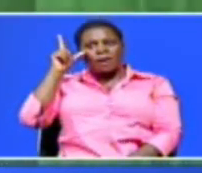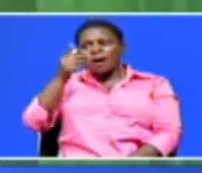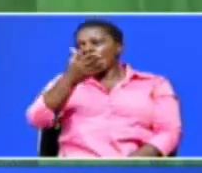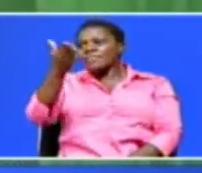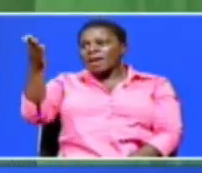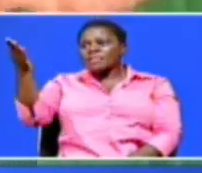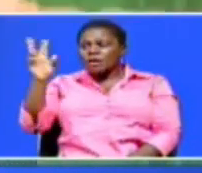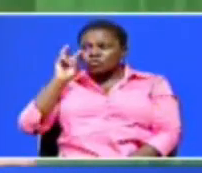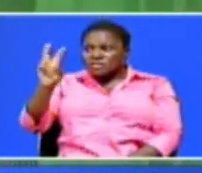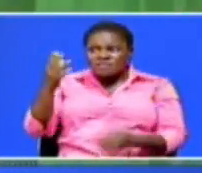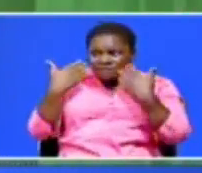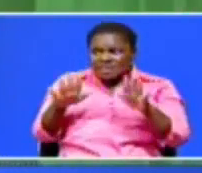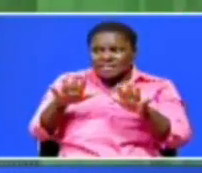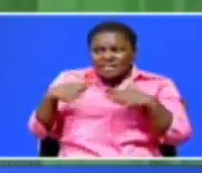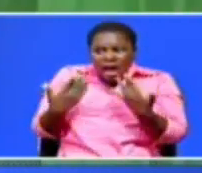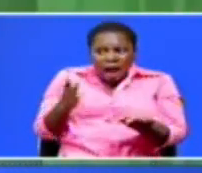huko na huko.